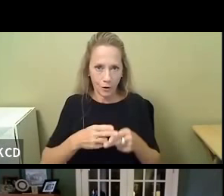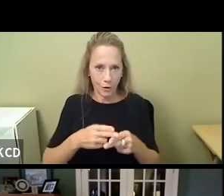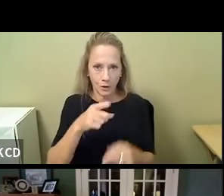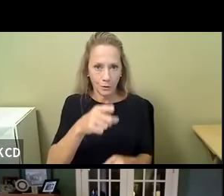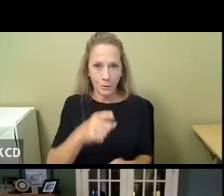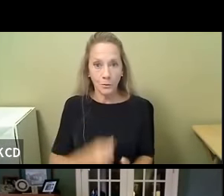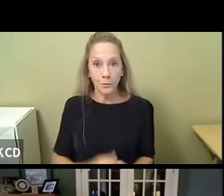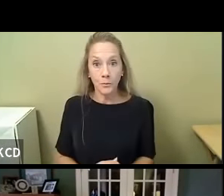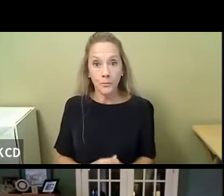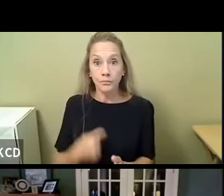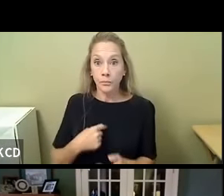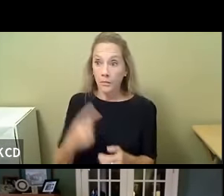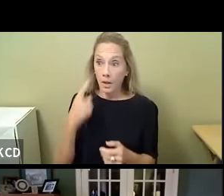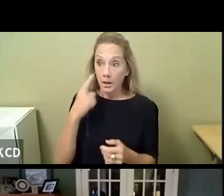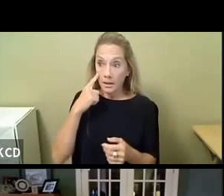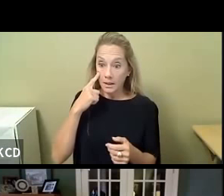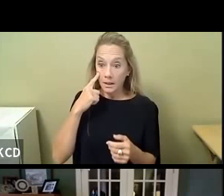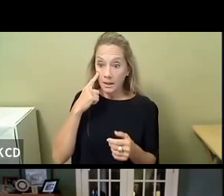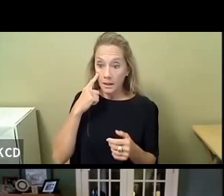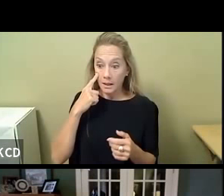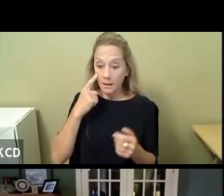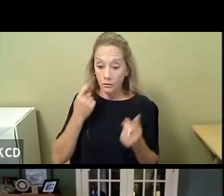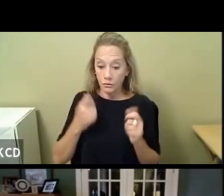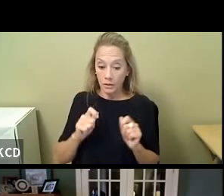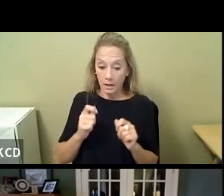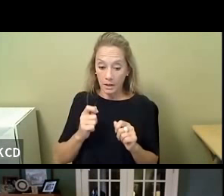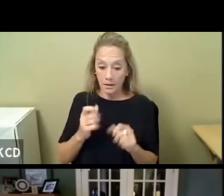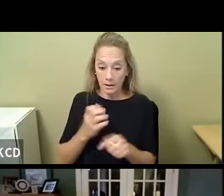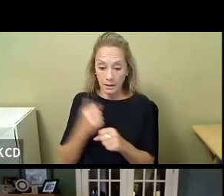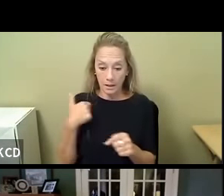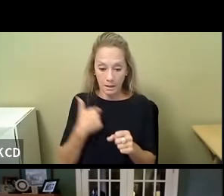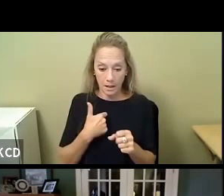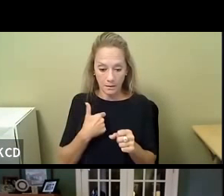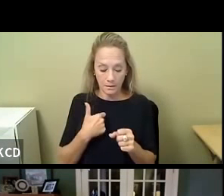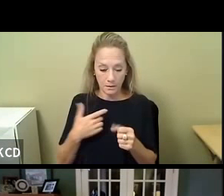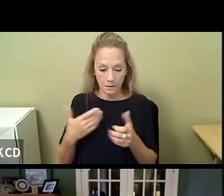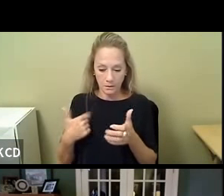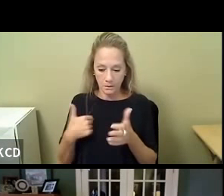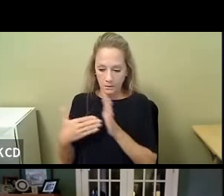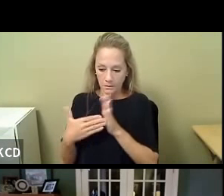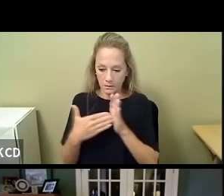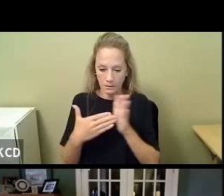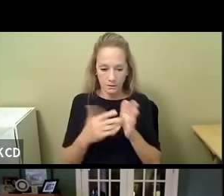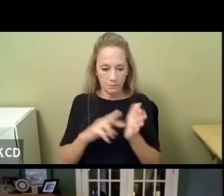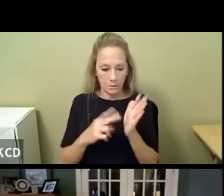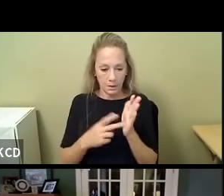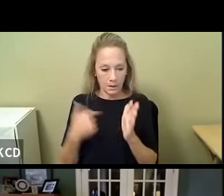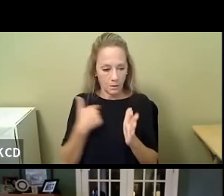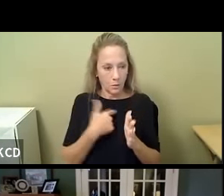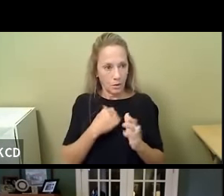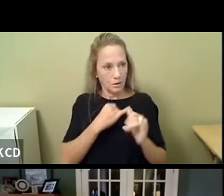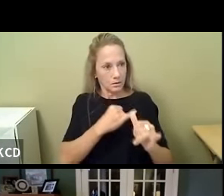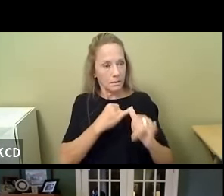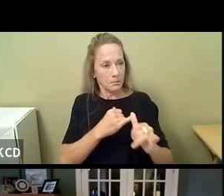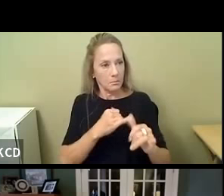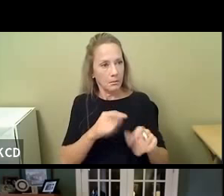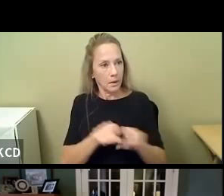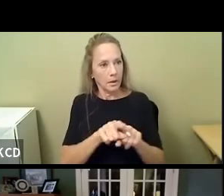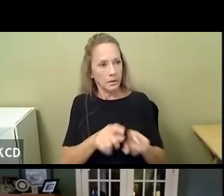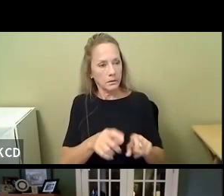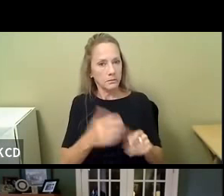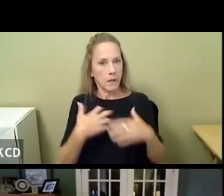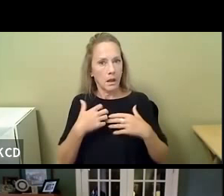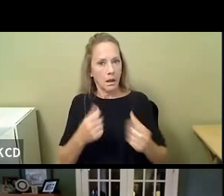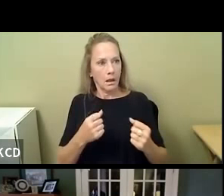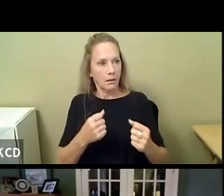think pitting us against, as though we are a force, aligning us with so-called health experts